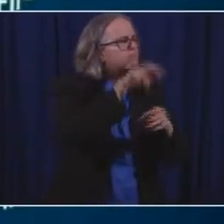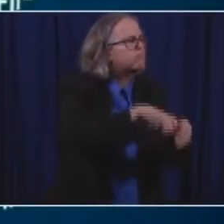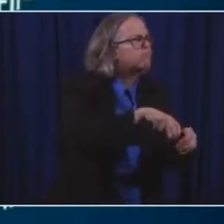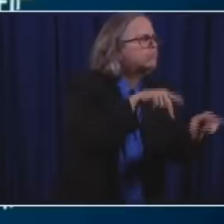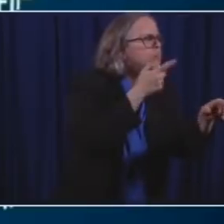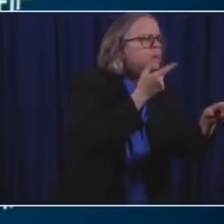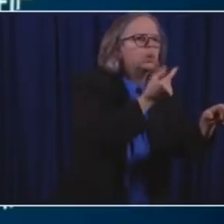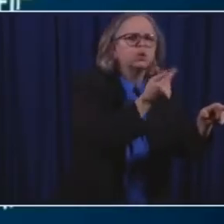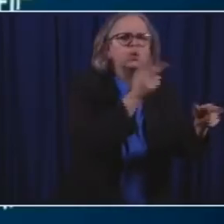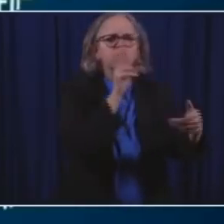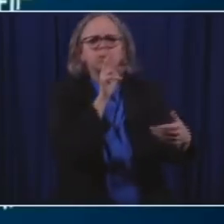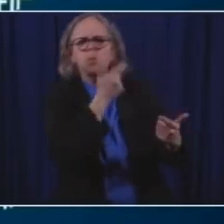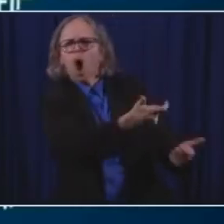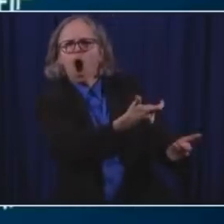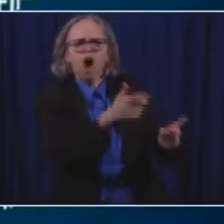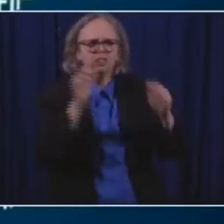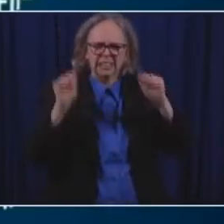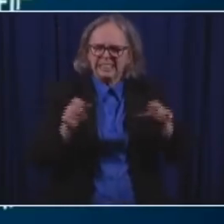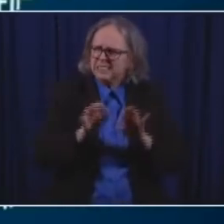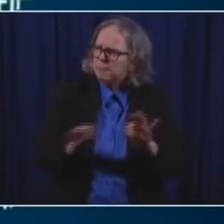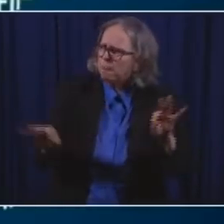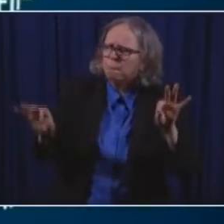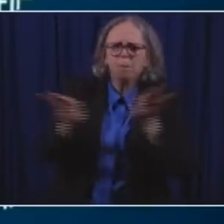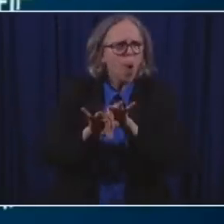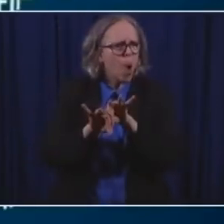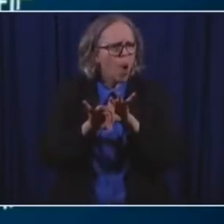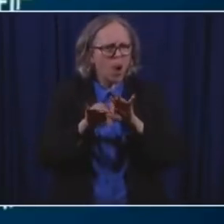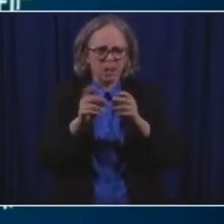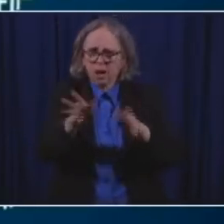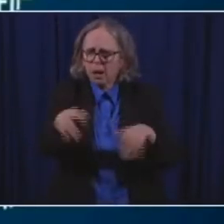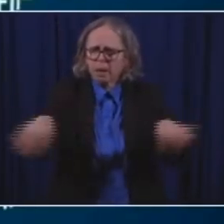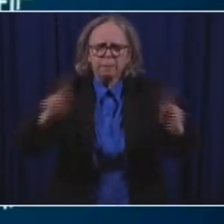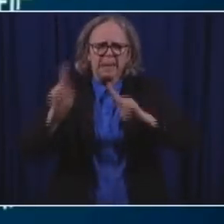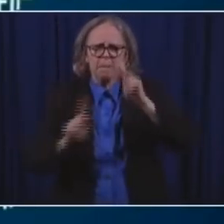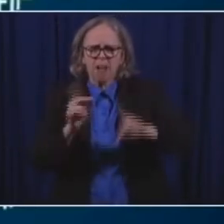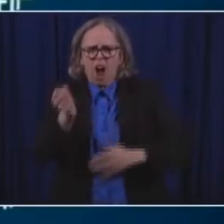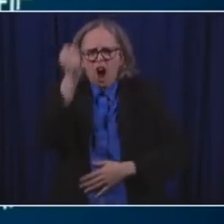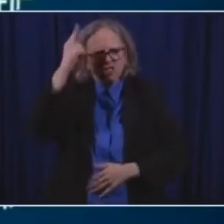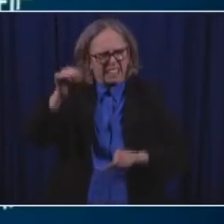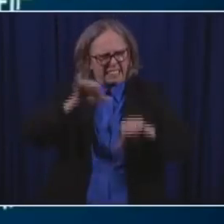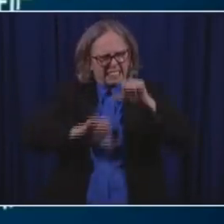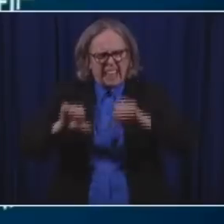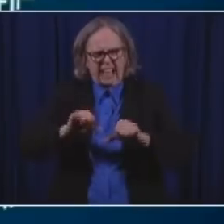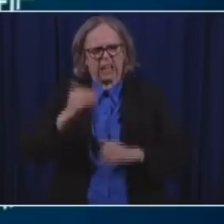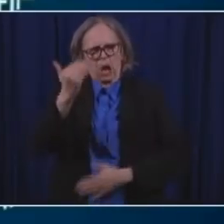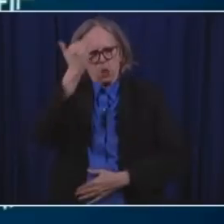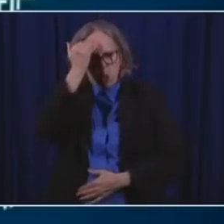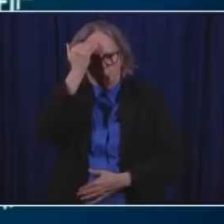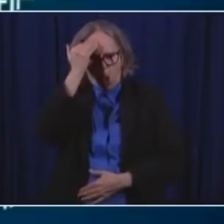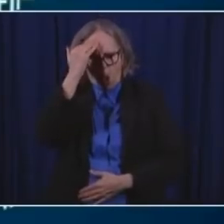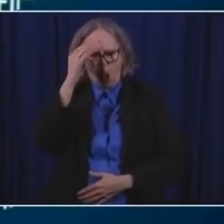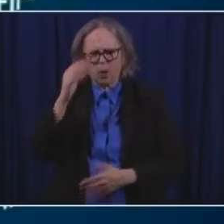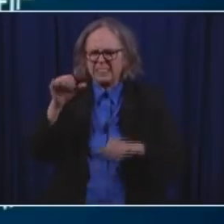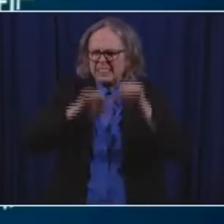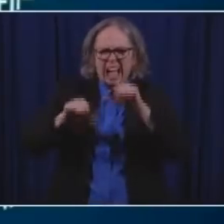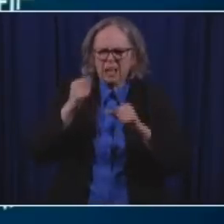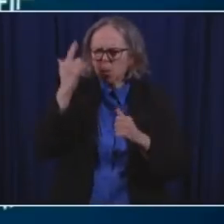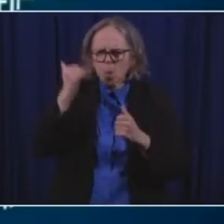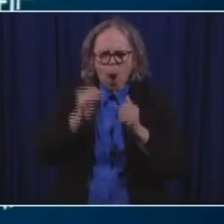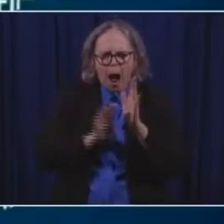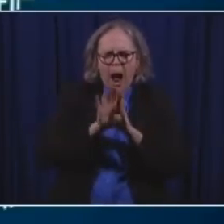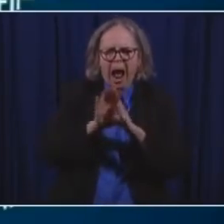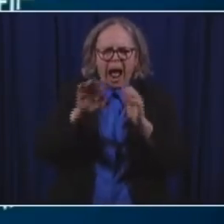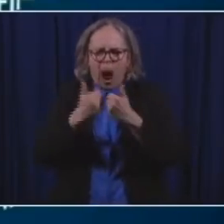it's very important for people to understand the science and the safety of the vaccines. Yes, vaccines will help